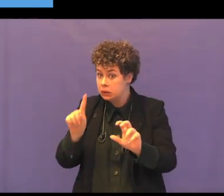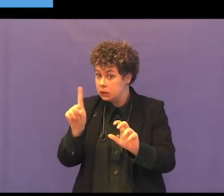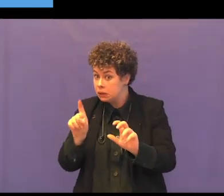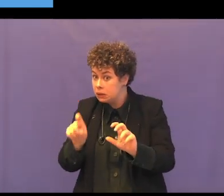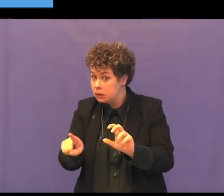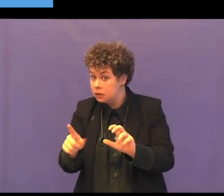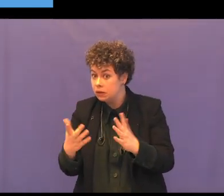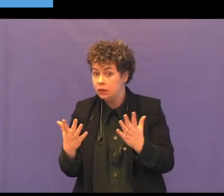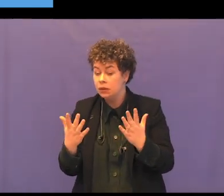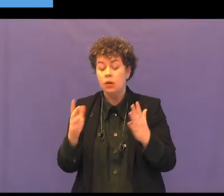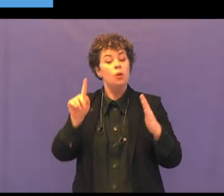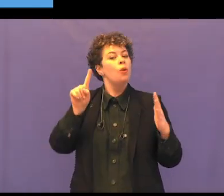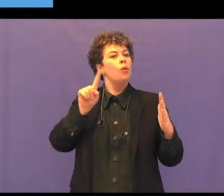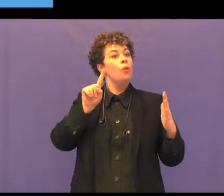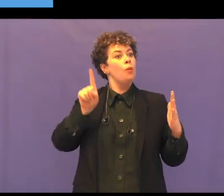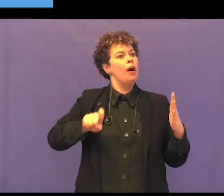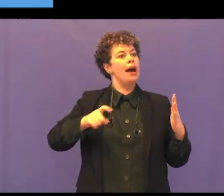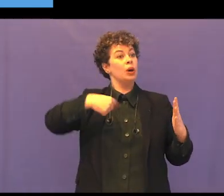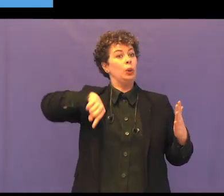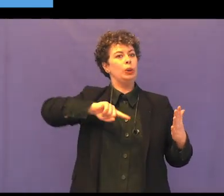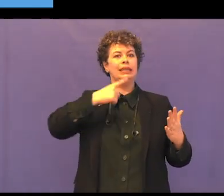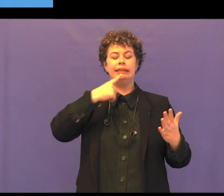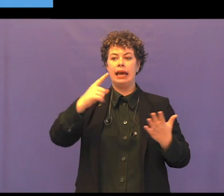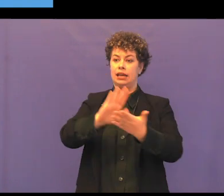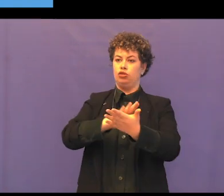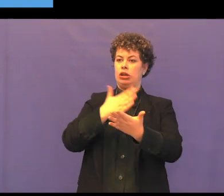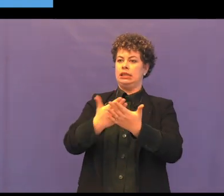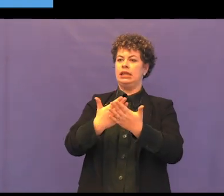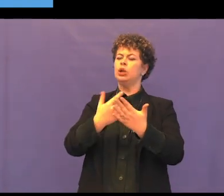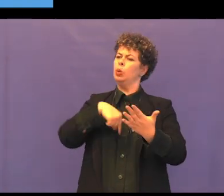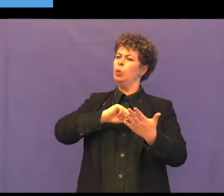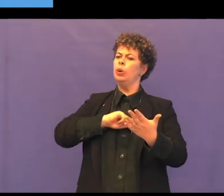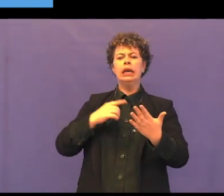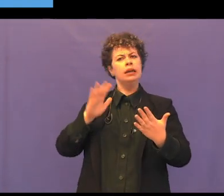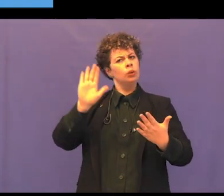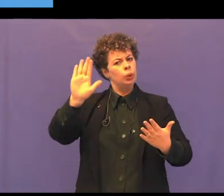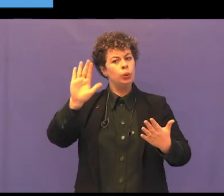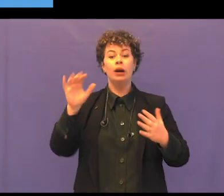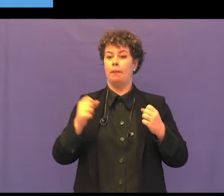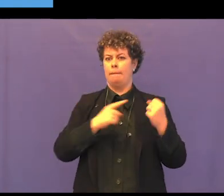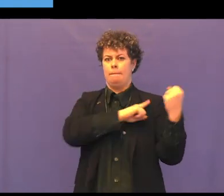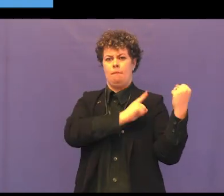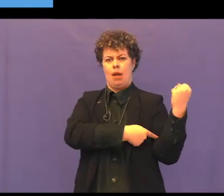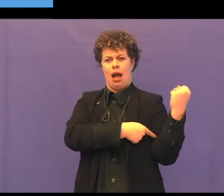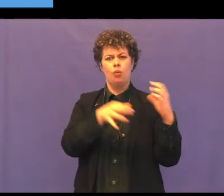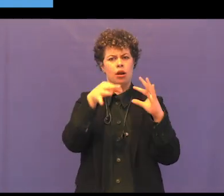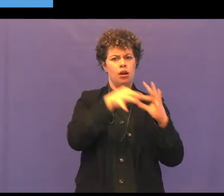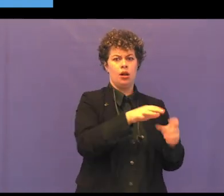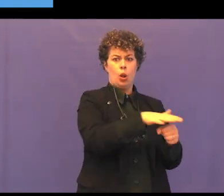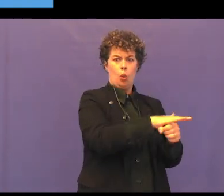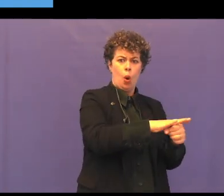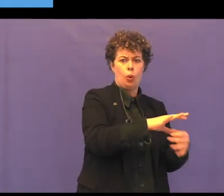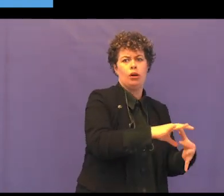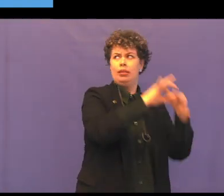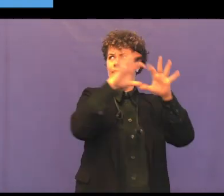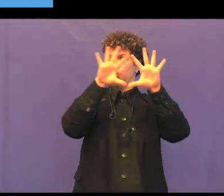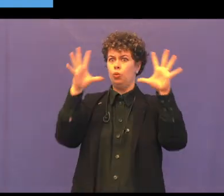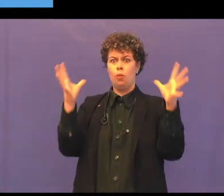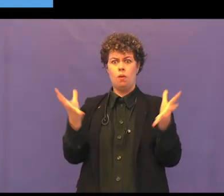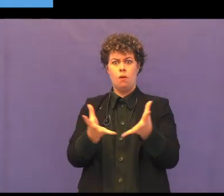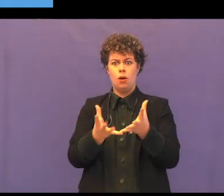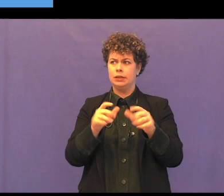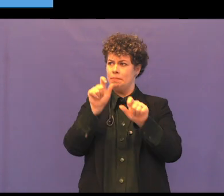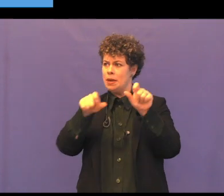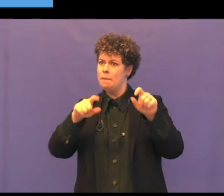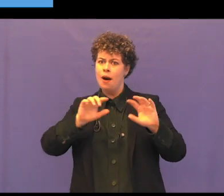in the localization and internationalization industry, is with translation you sell more and more